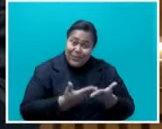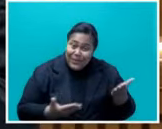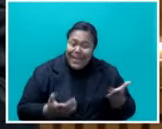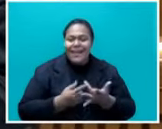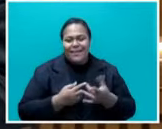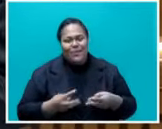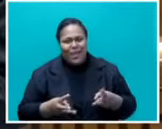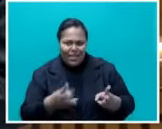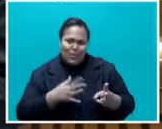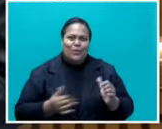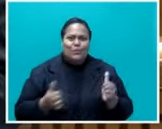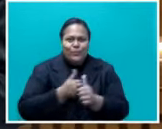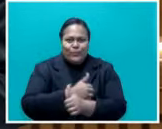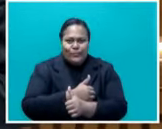appealing